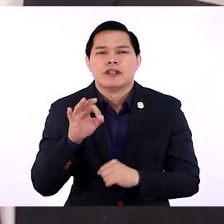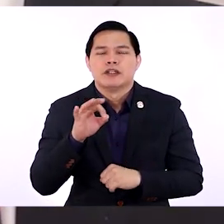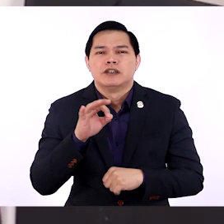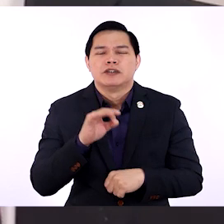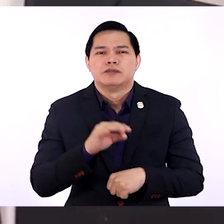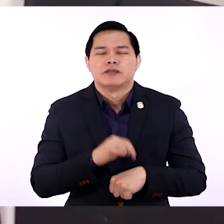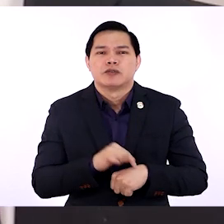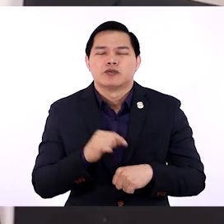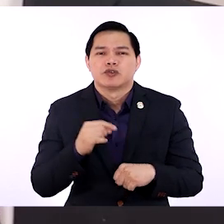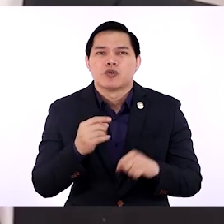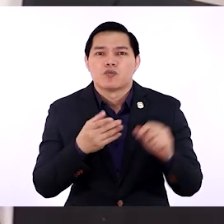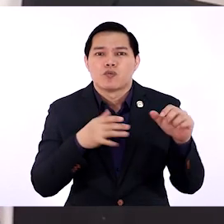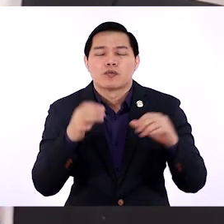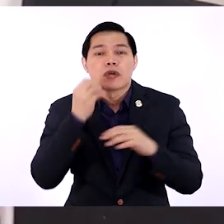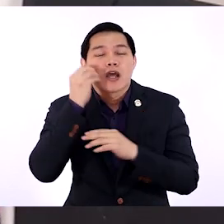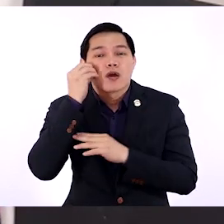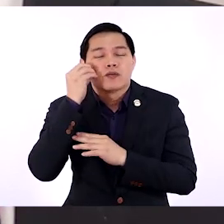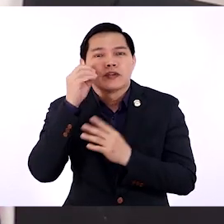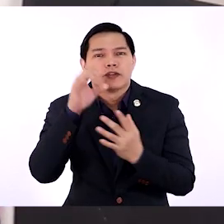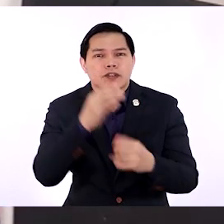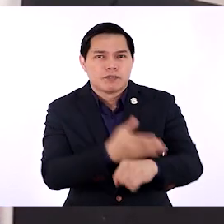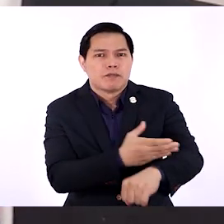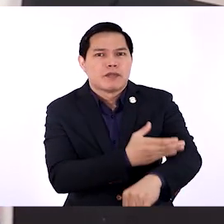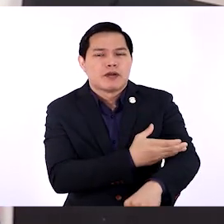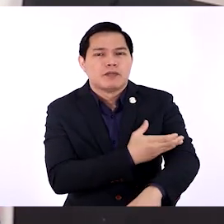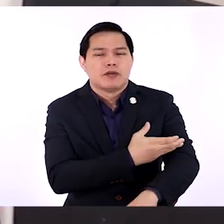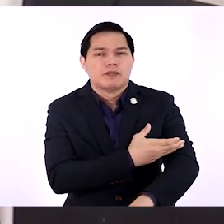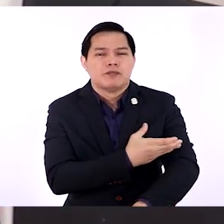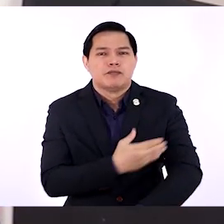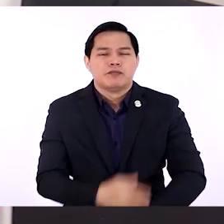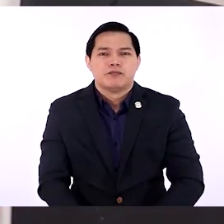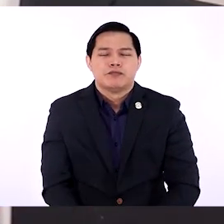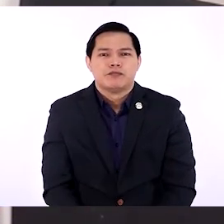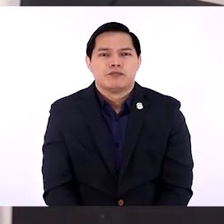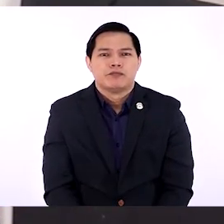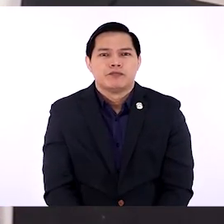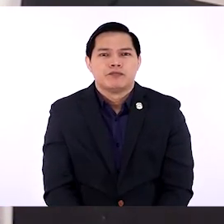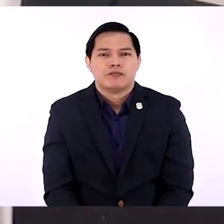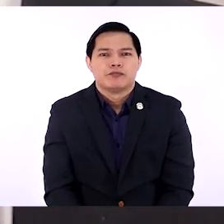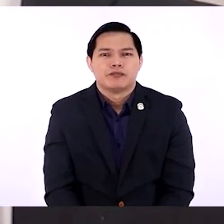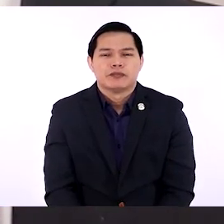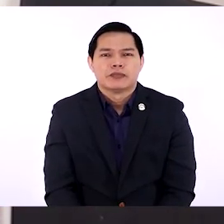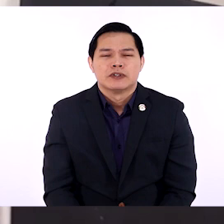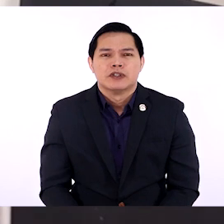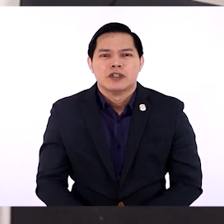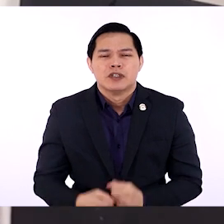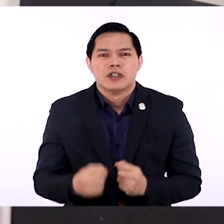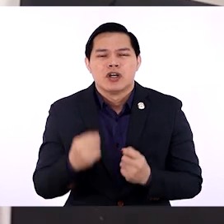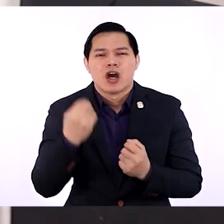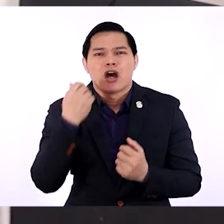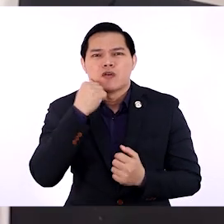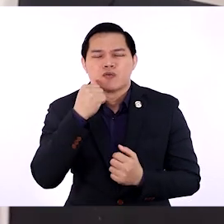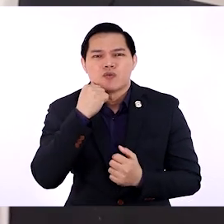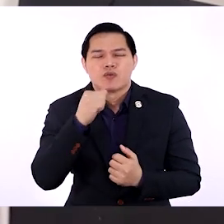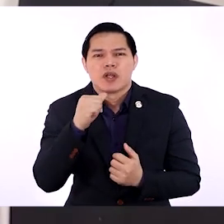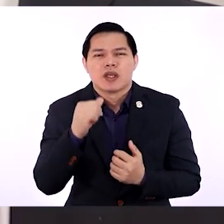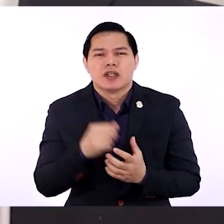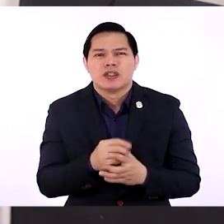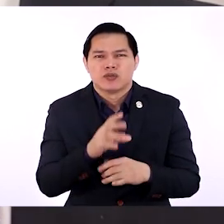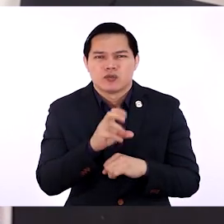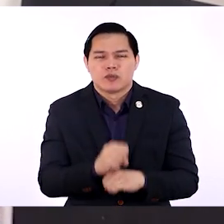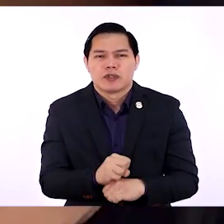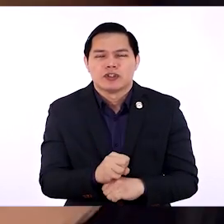home. And we've definitely developed that routine of, or not so much routine, but also being accustomed